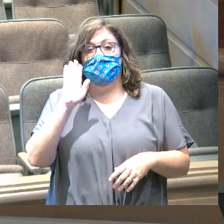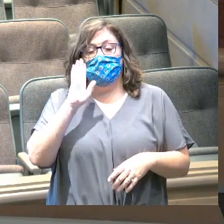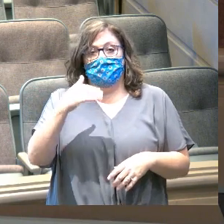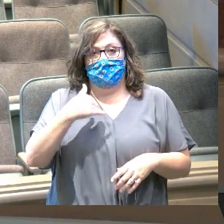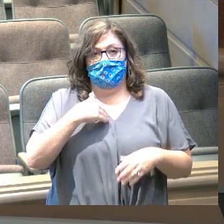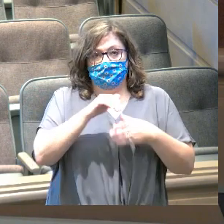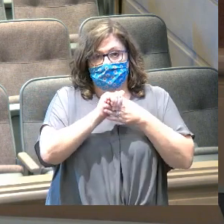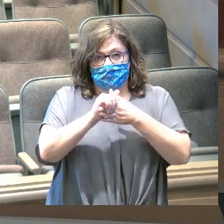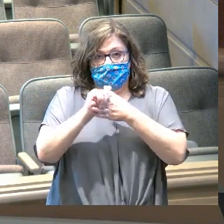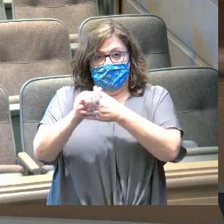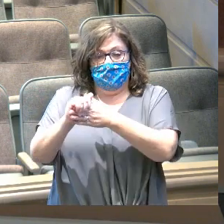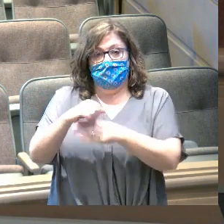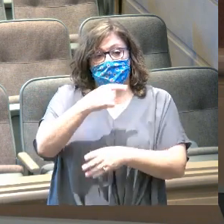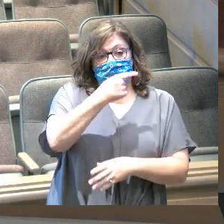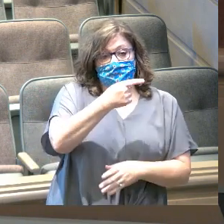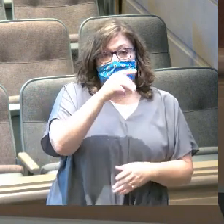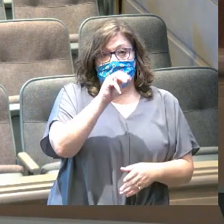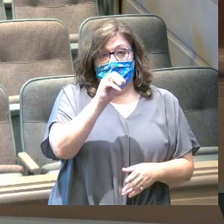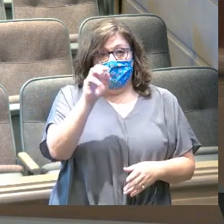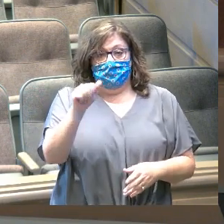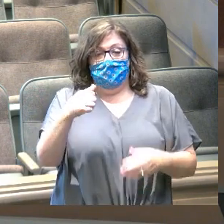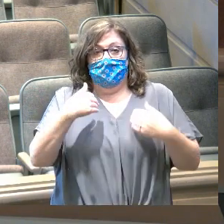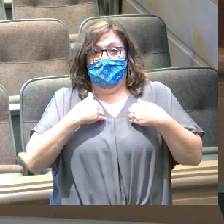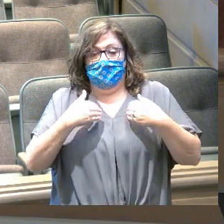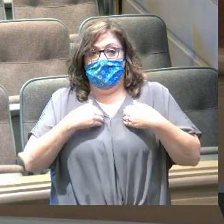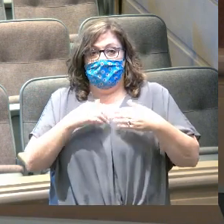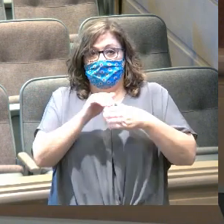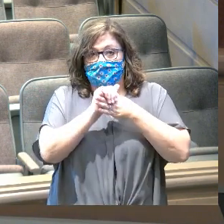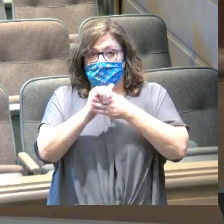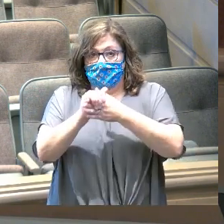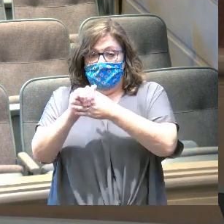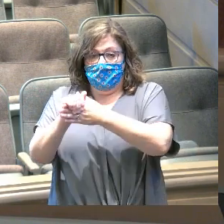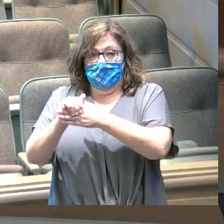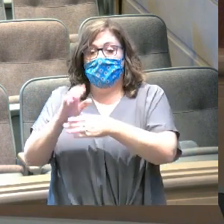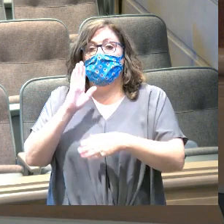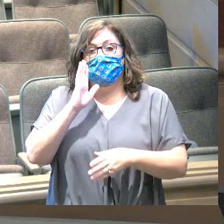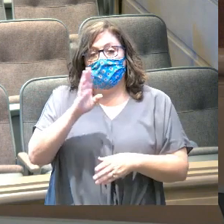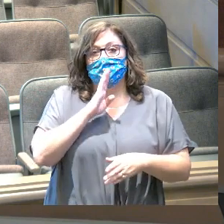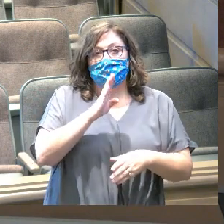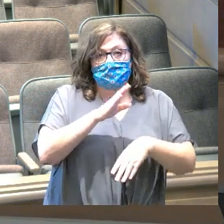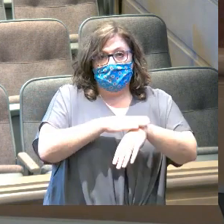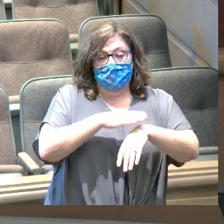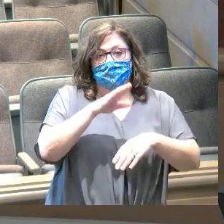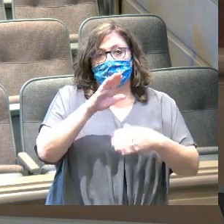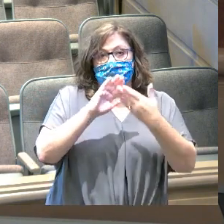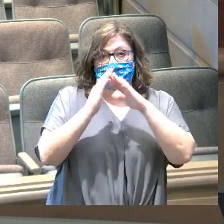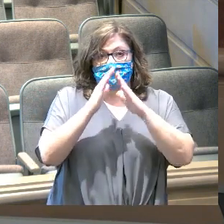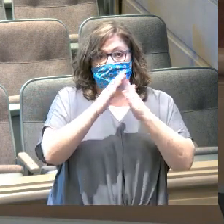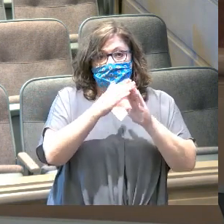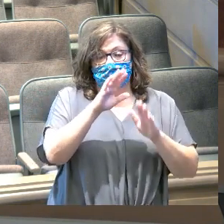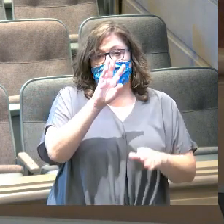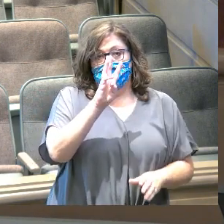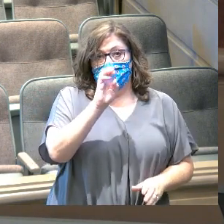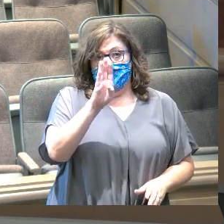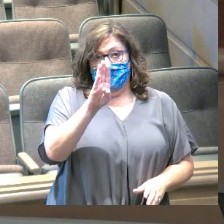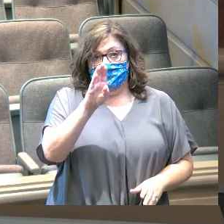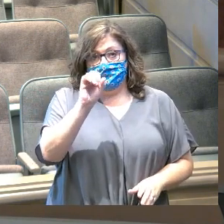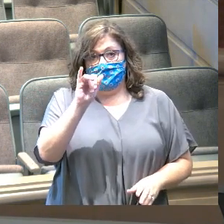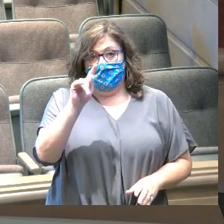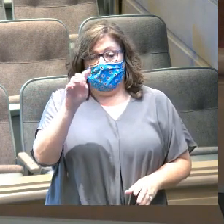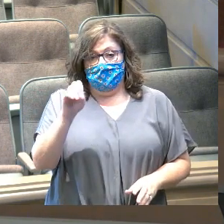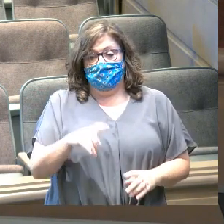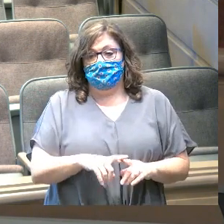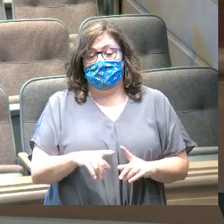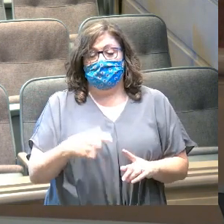has issued guidelines for best practices, and we're going to have that on the city website. There's some uncertainty,